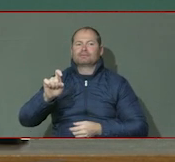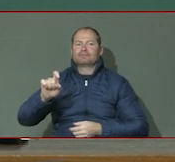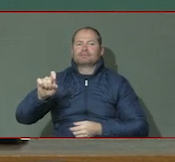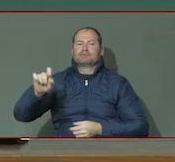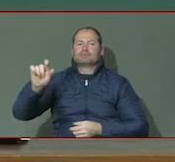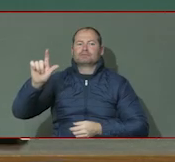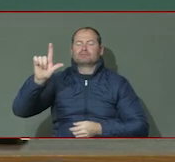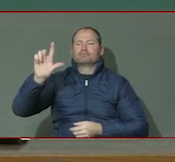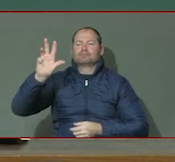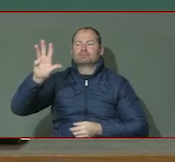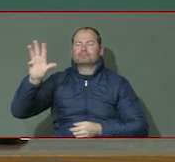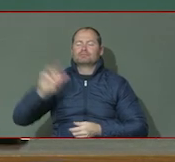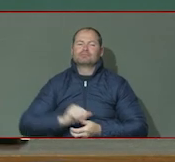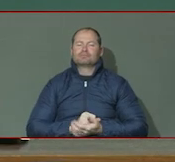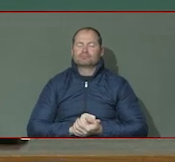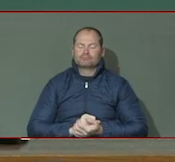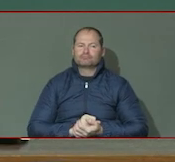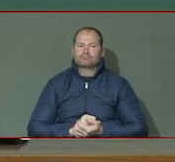37,799.